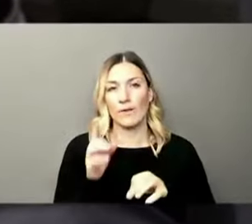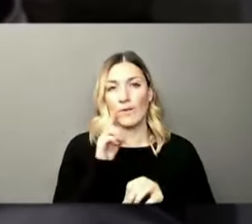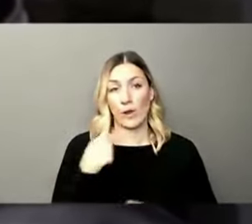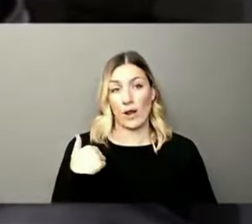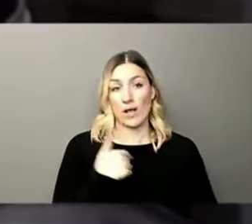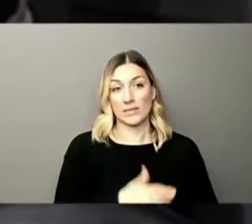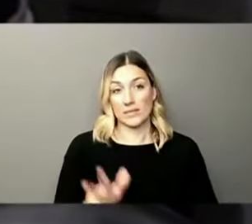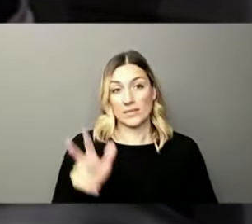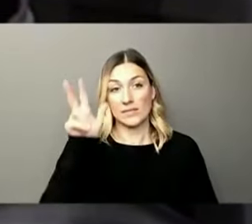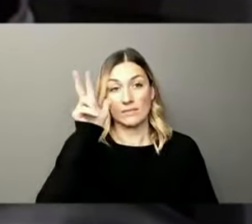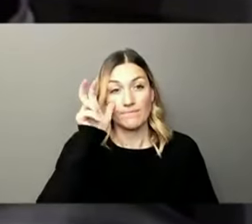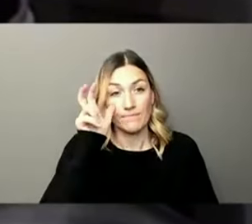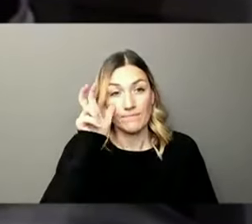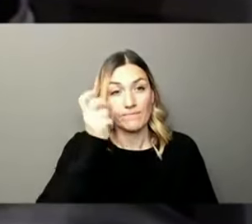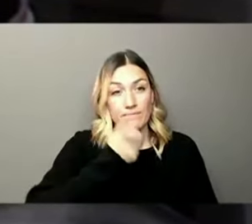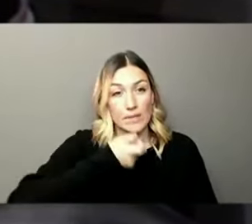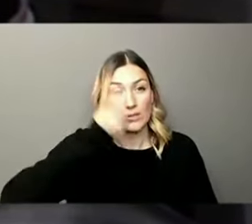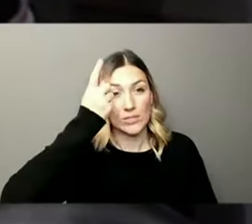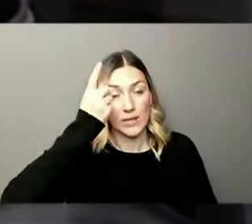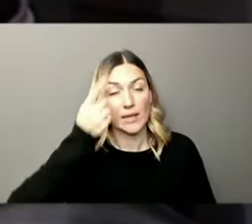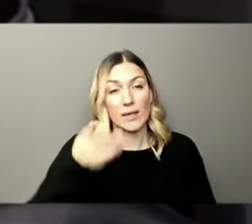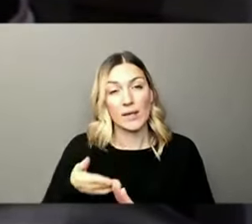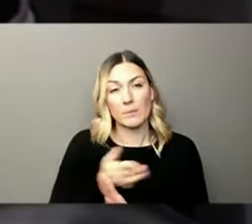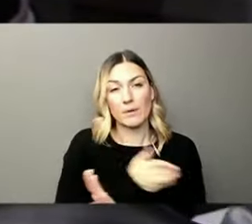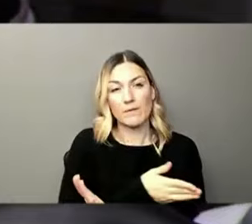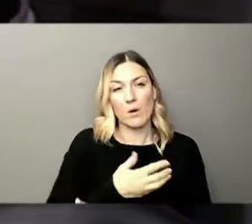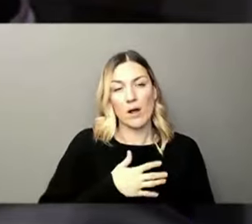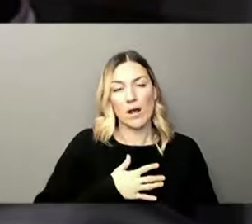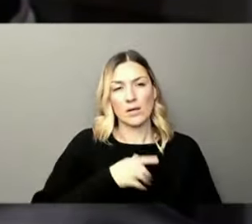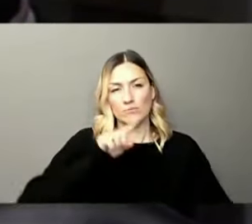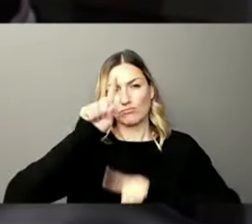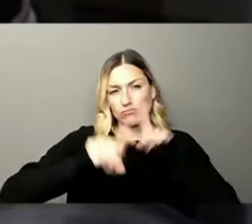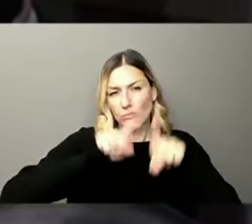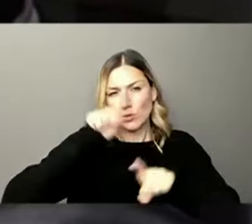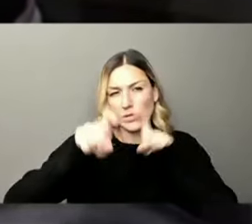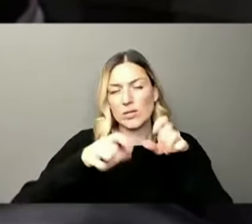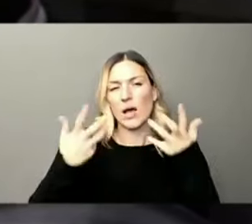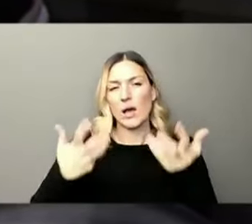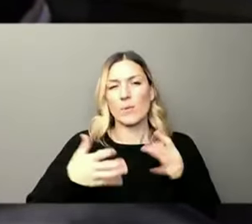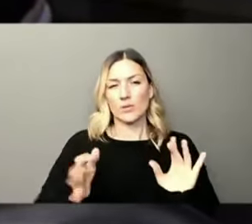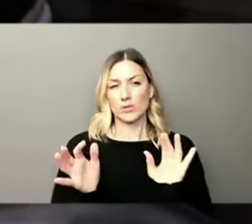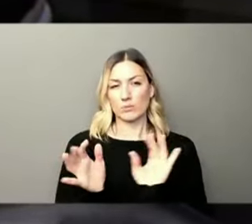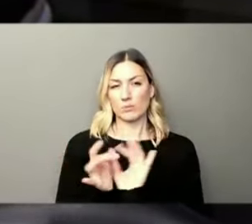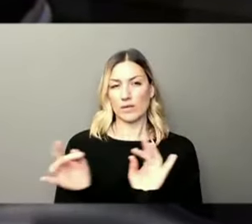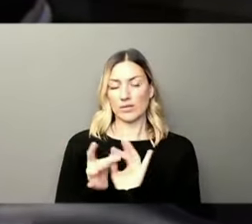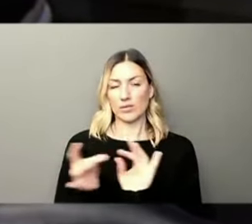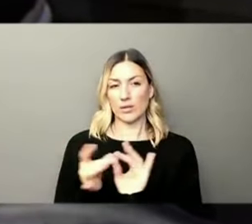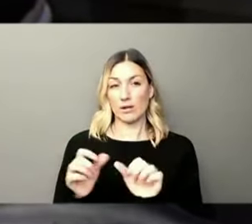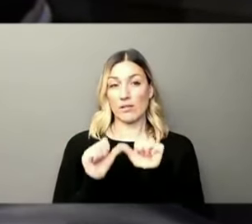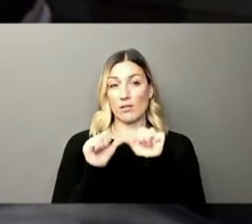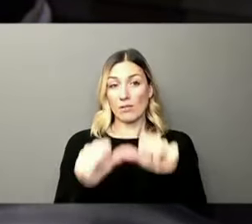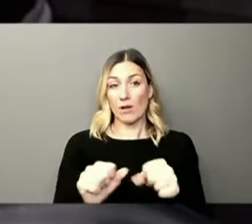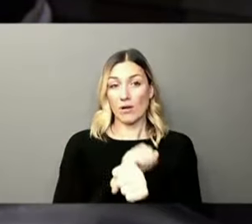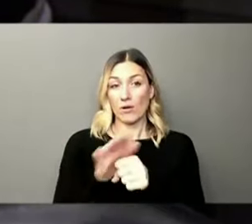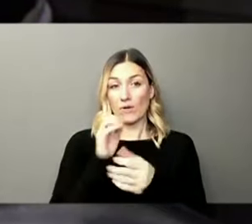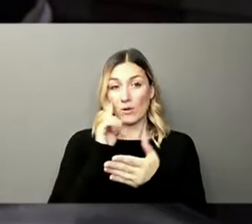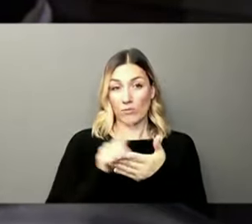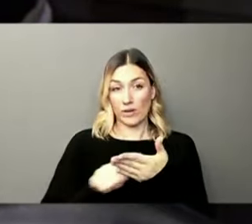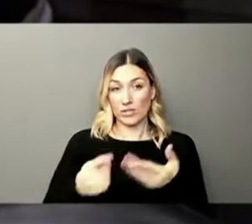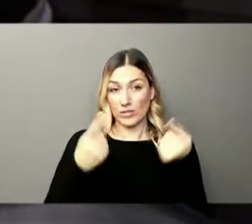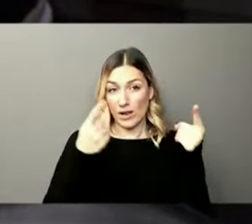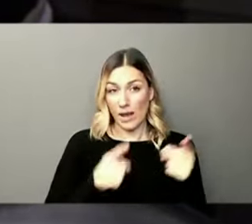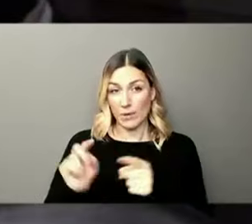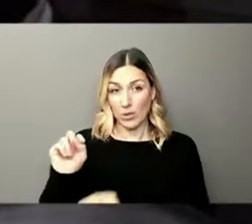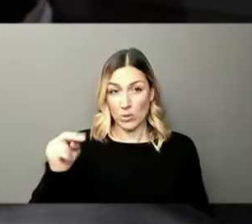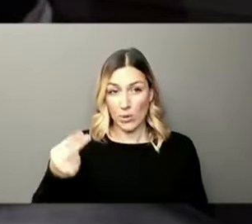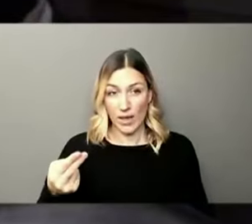and understand. And before I turn to my questions, I just want to highlight the long COVID research that's happening in New Hampshire